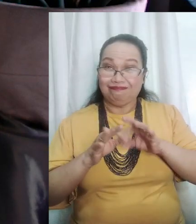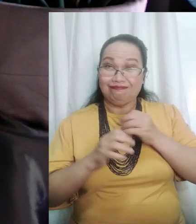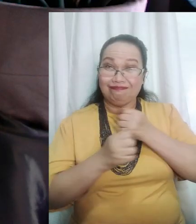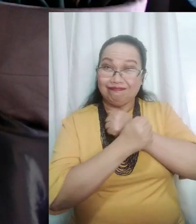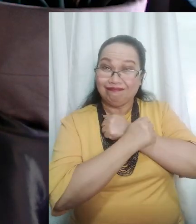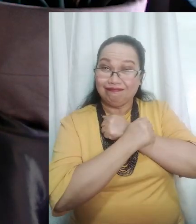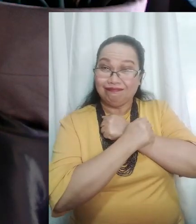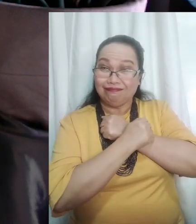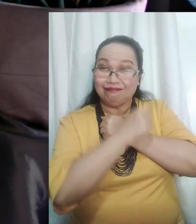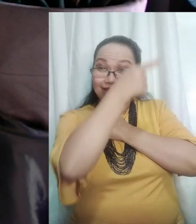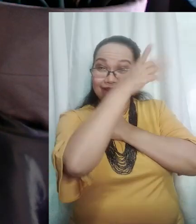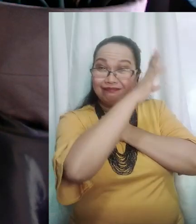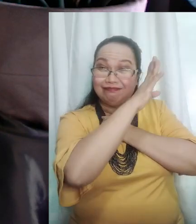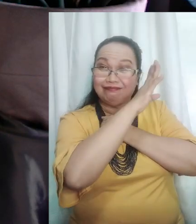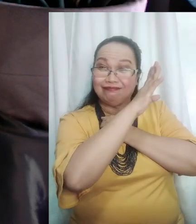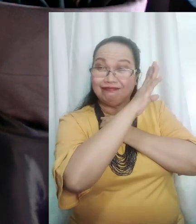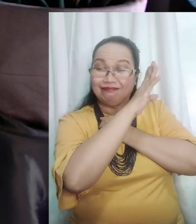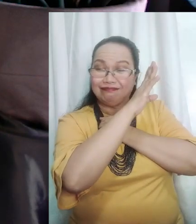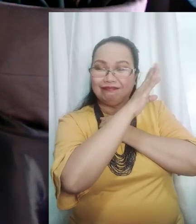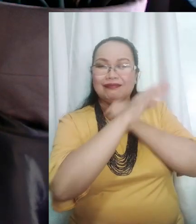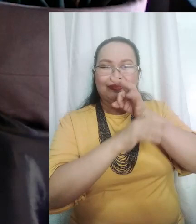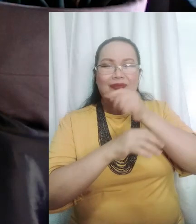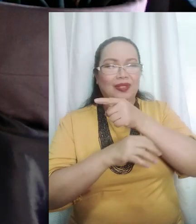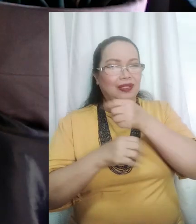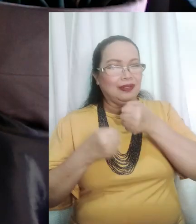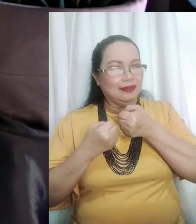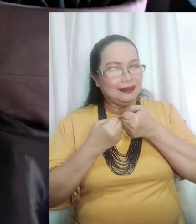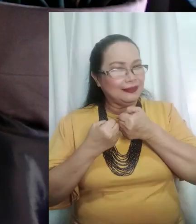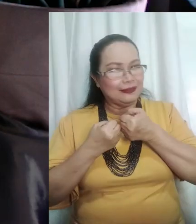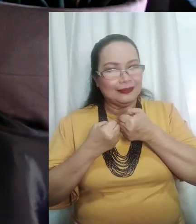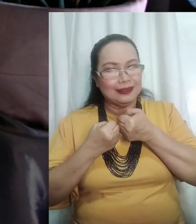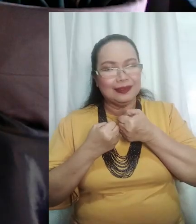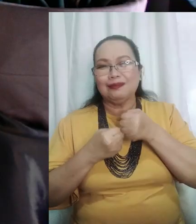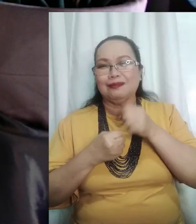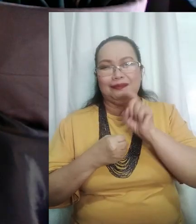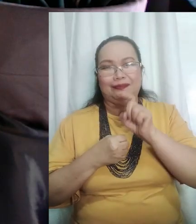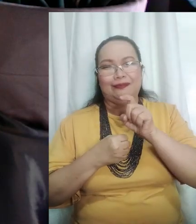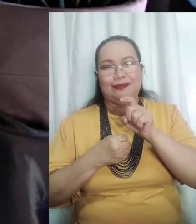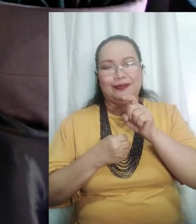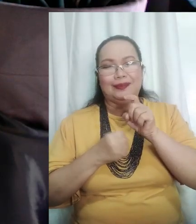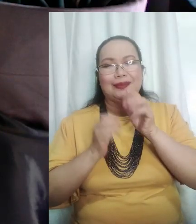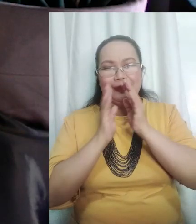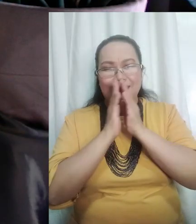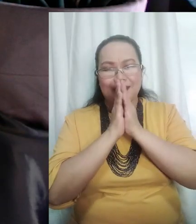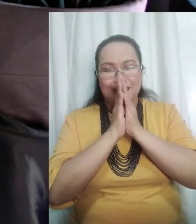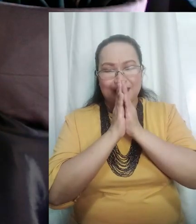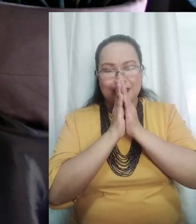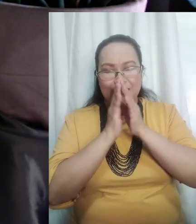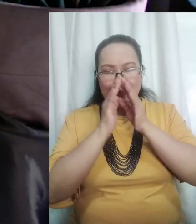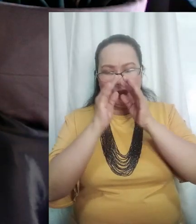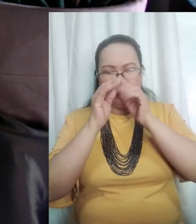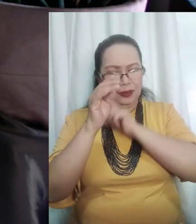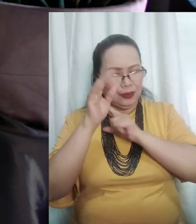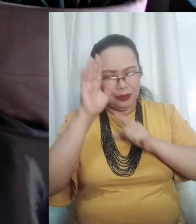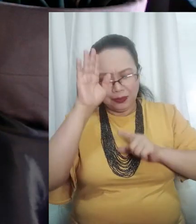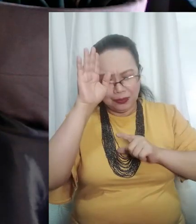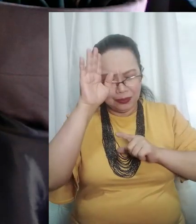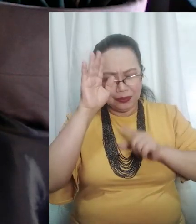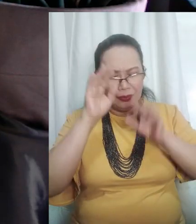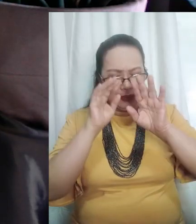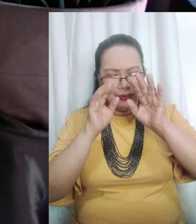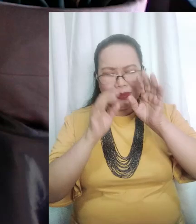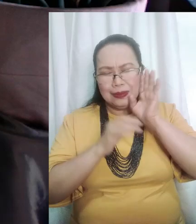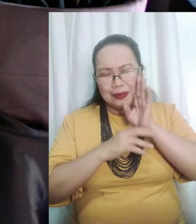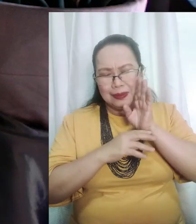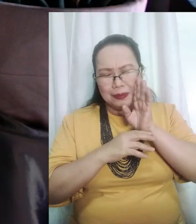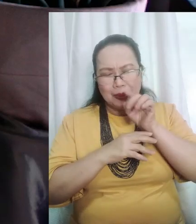of devotion right now? And if you're struggling, let me just shoot a quick prayer for you. Beloved, Lord,